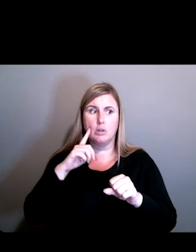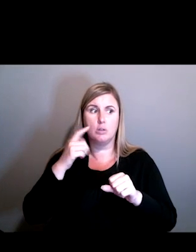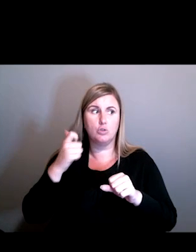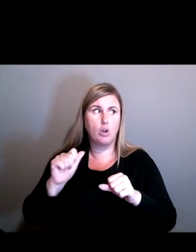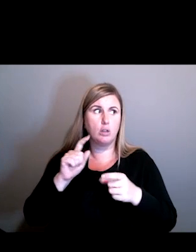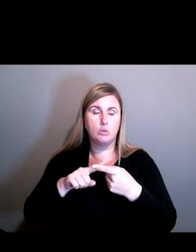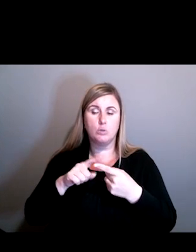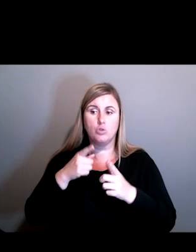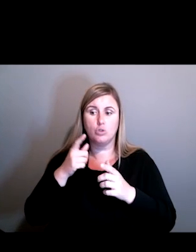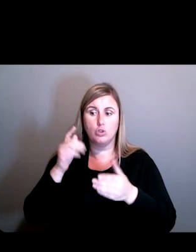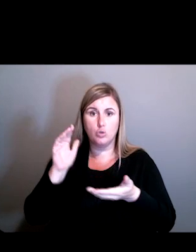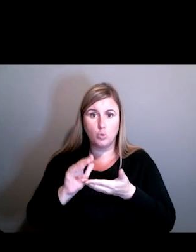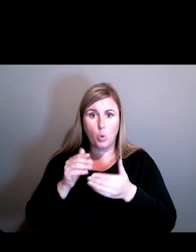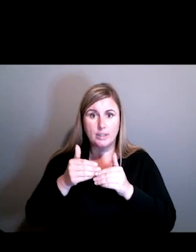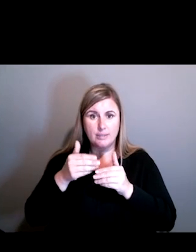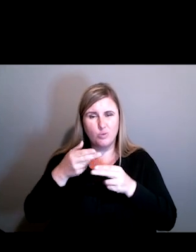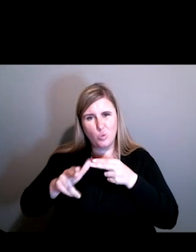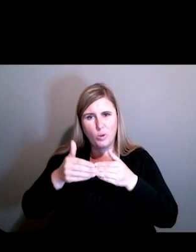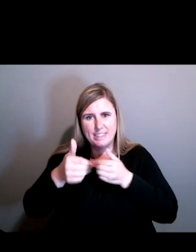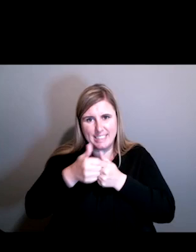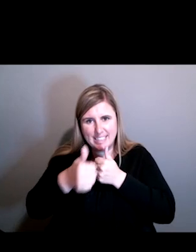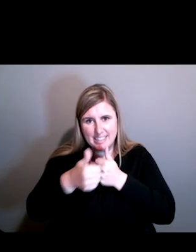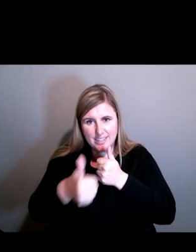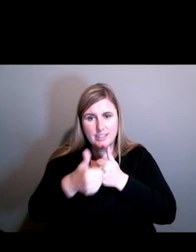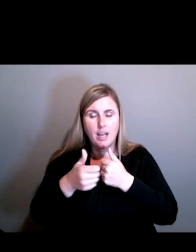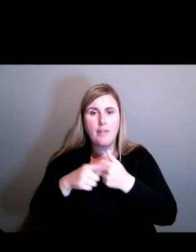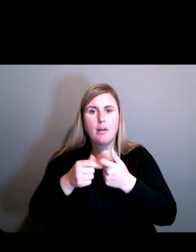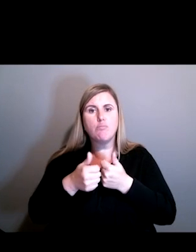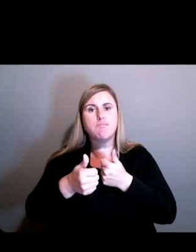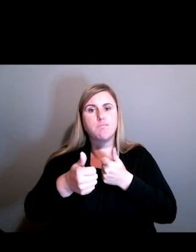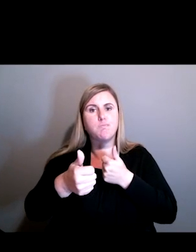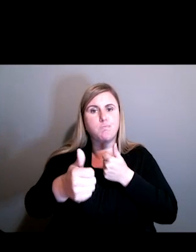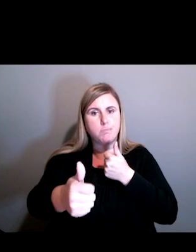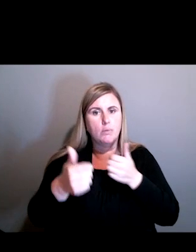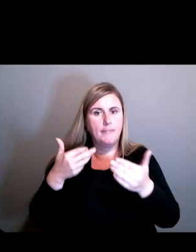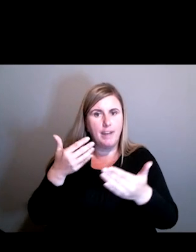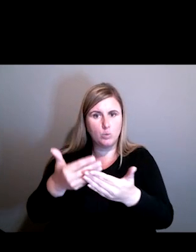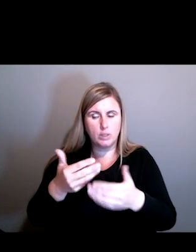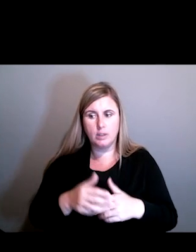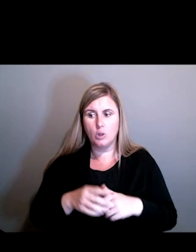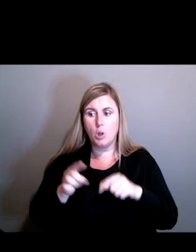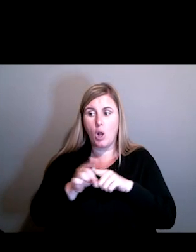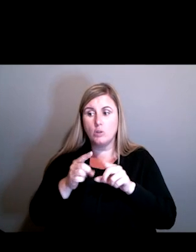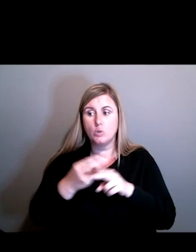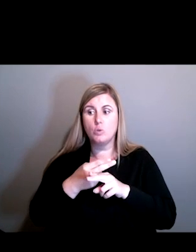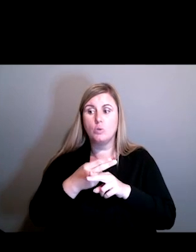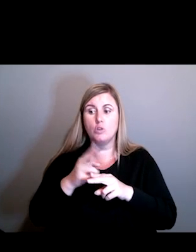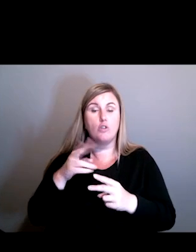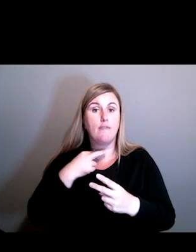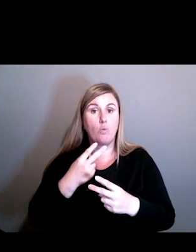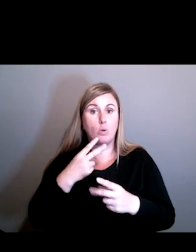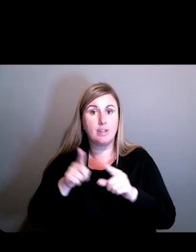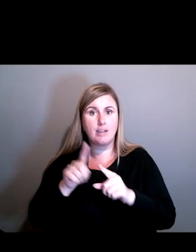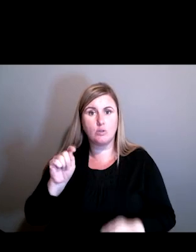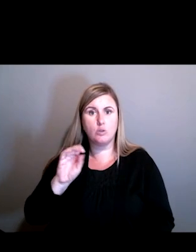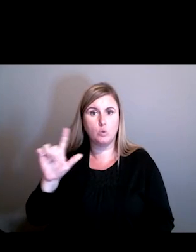with shorter distances and build to longer distances. You're going to also use your voice as a